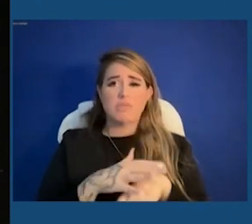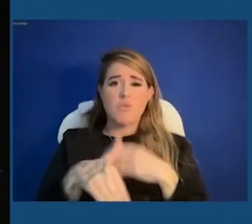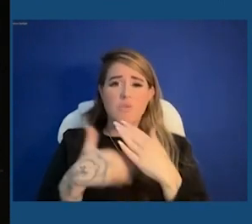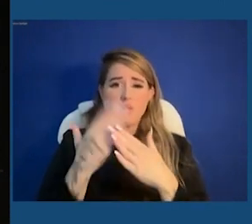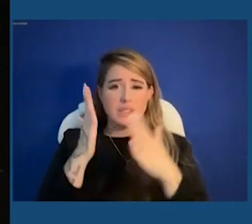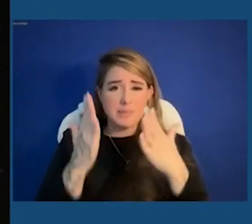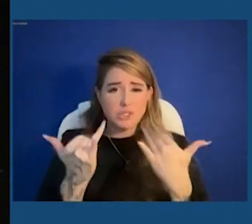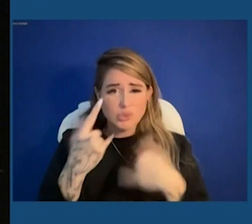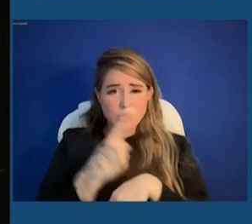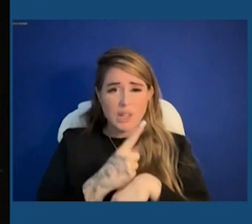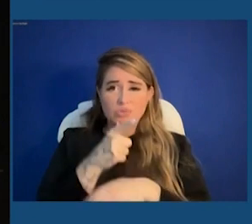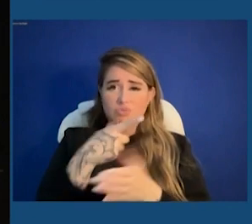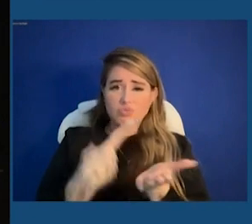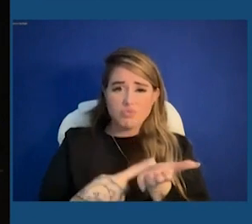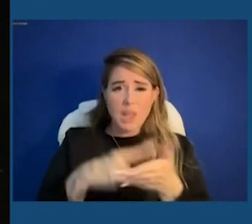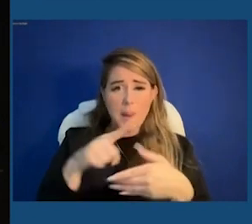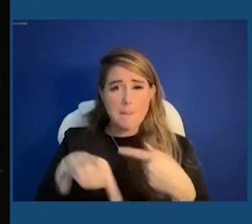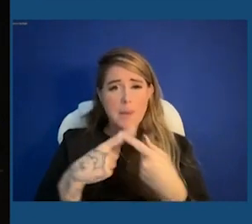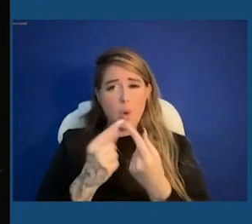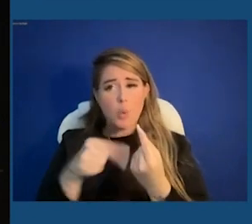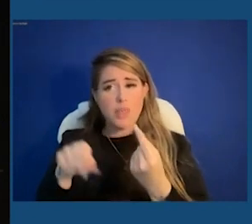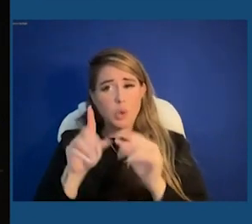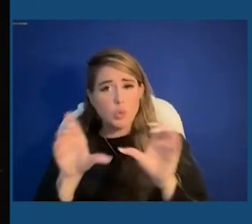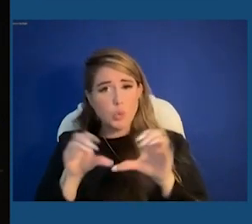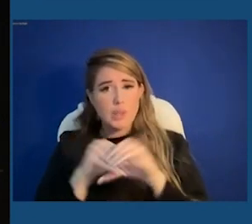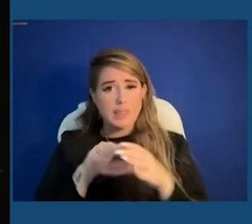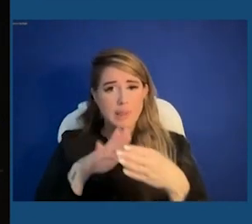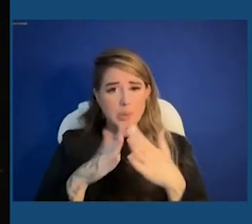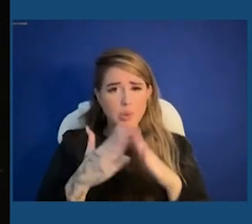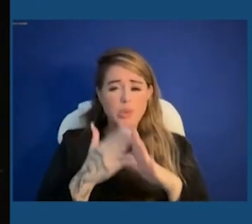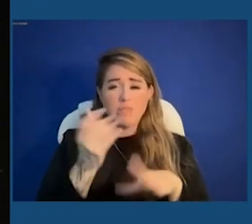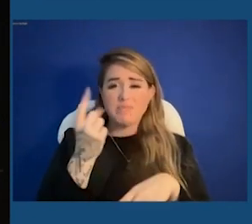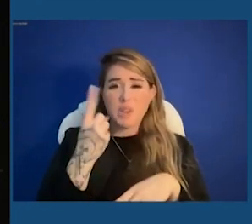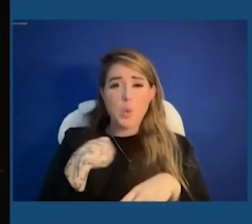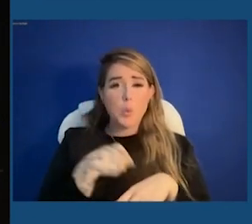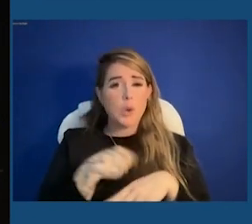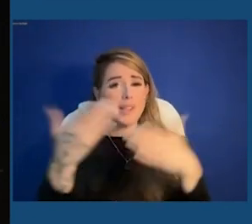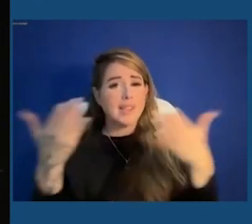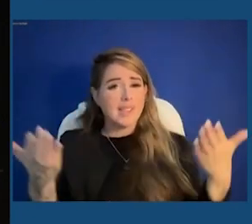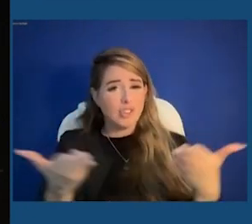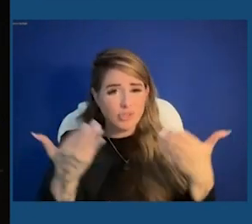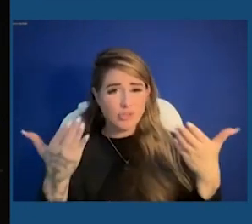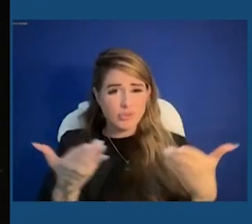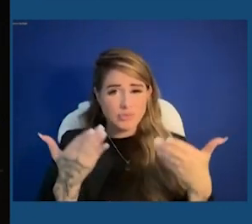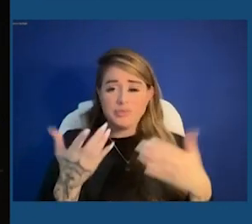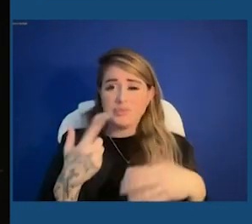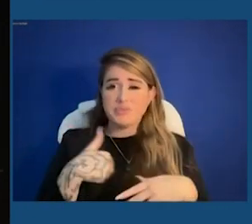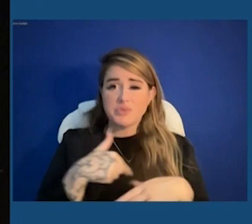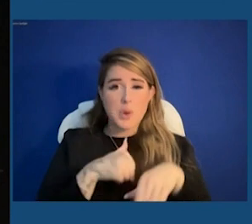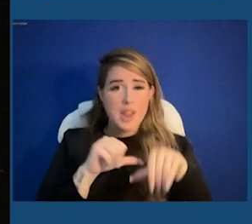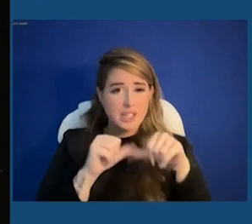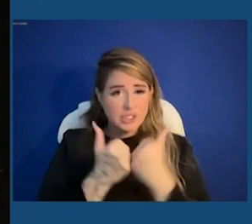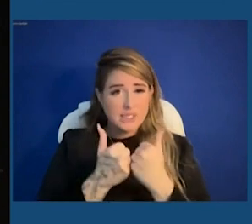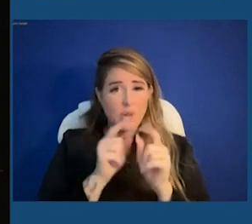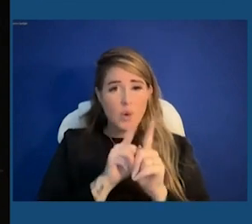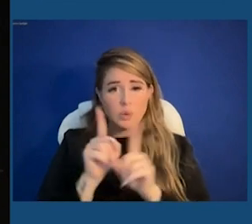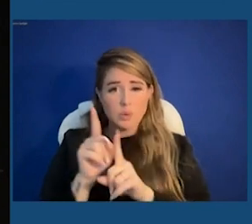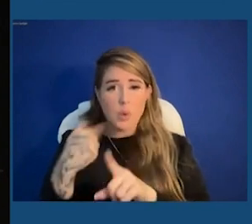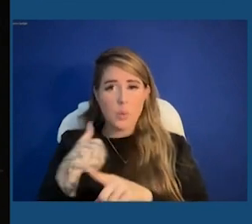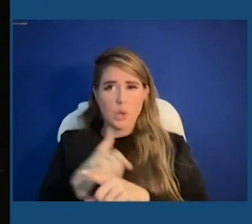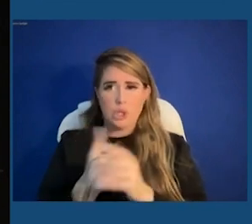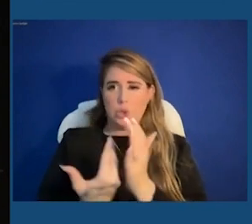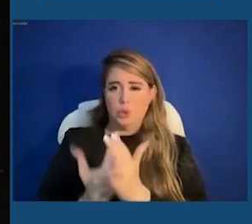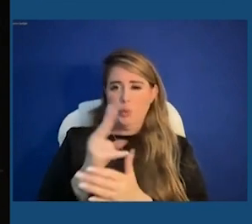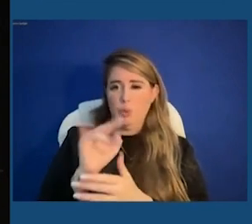that spoke about what they do in the community. We are here as DHRs as an agency and also this new unit that we